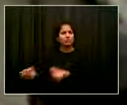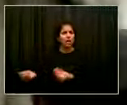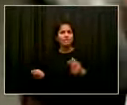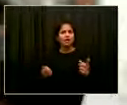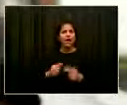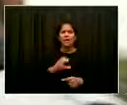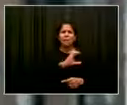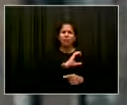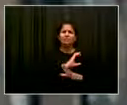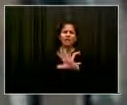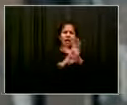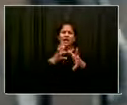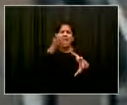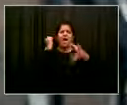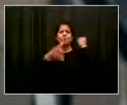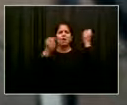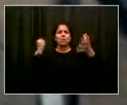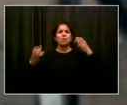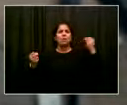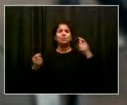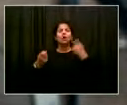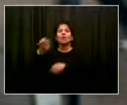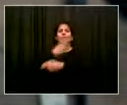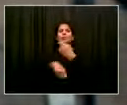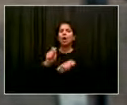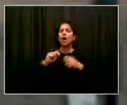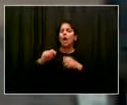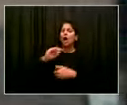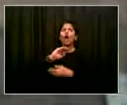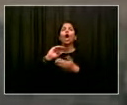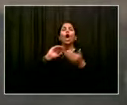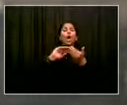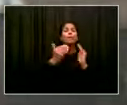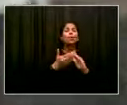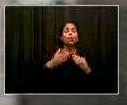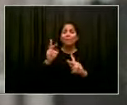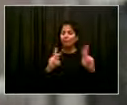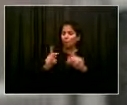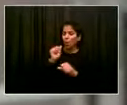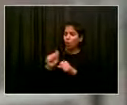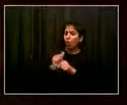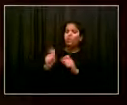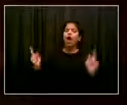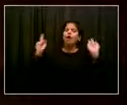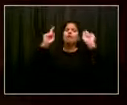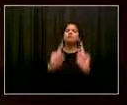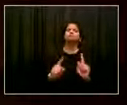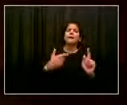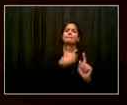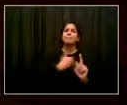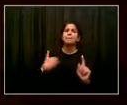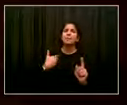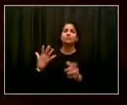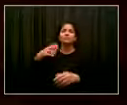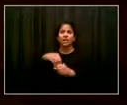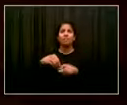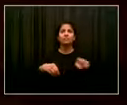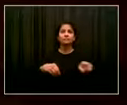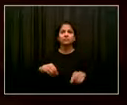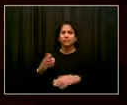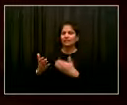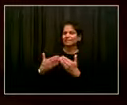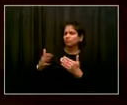the crisis management system, and placed my officers in other locations, not too far. For 5 days,